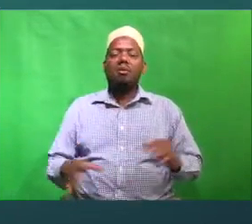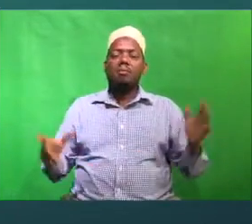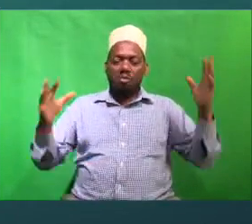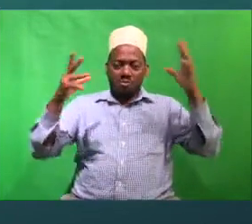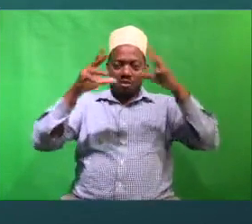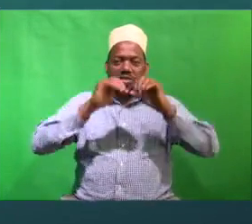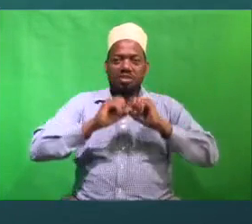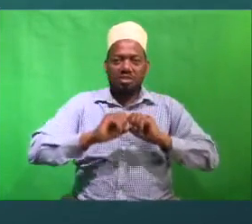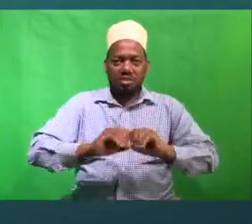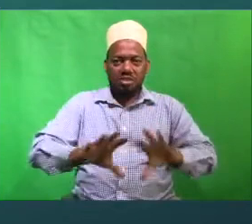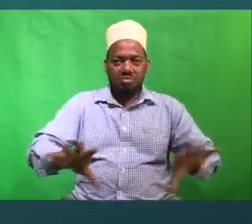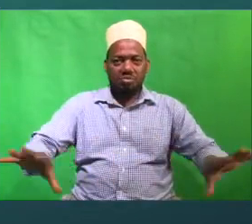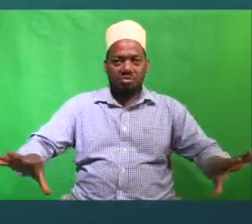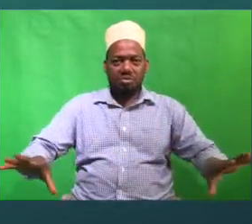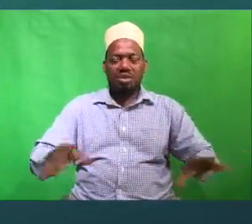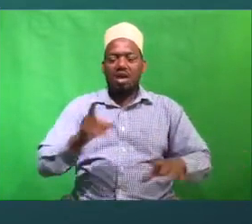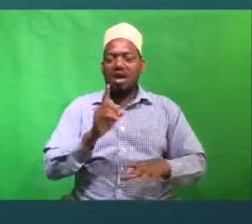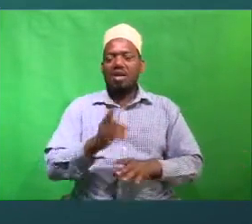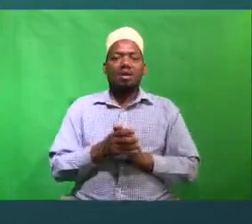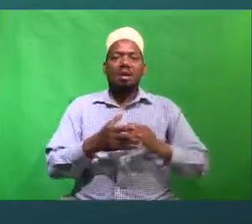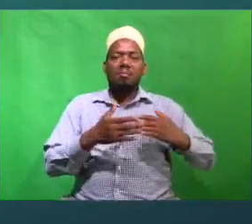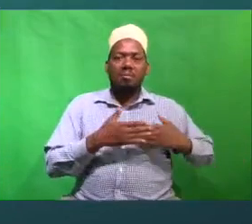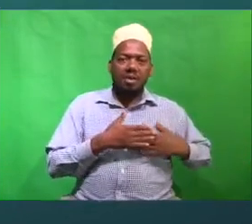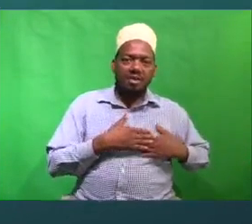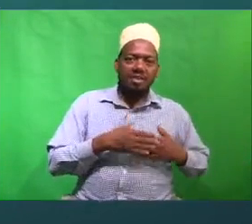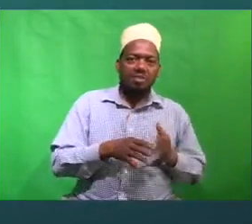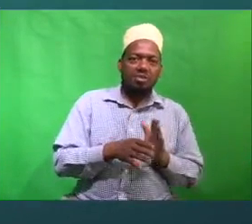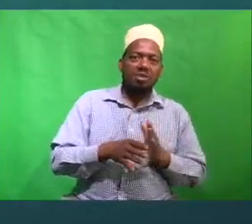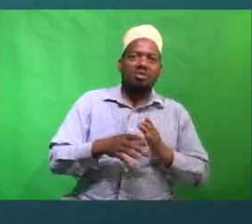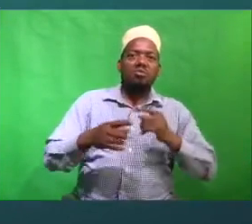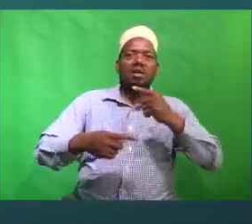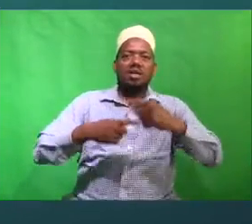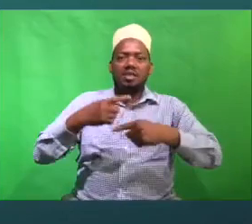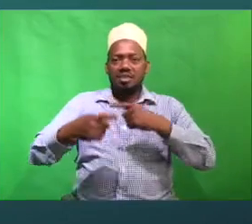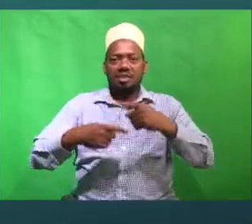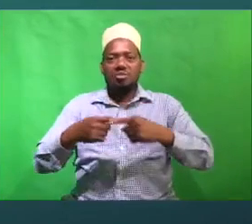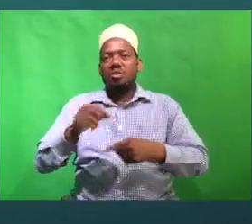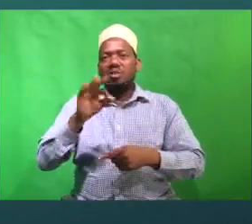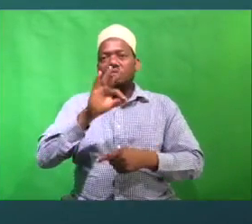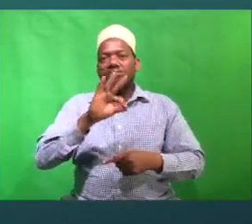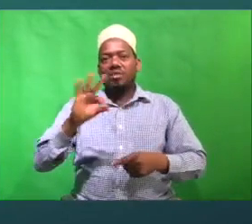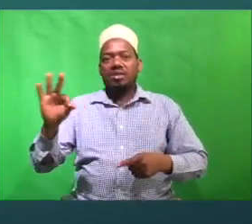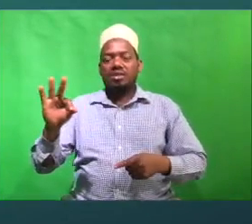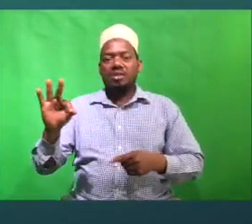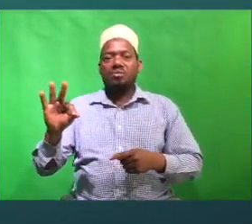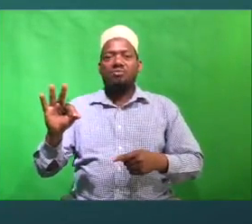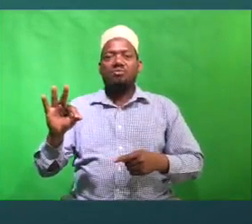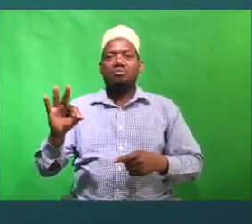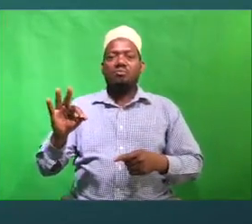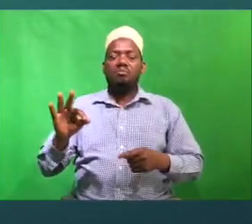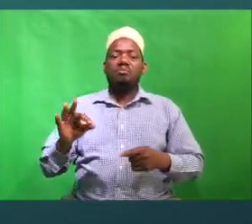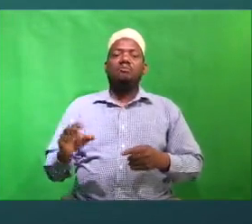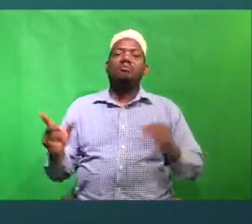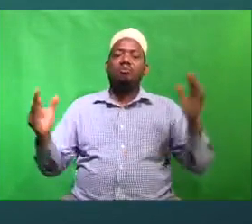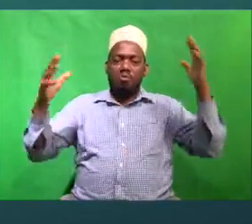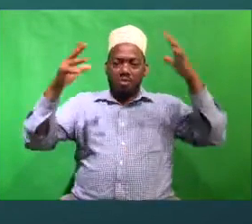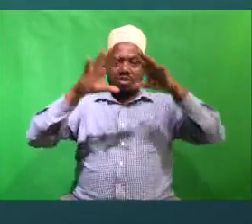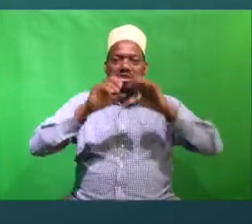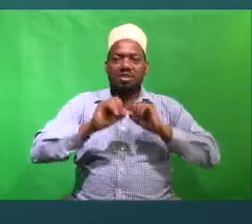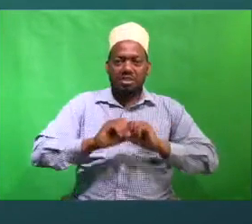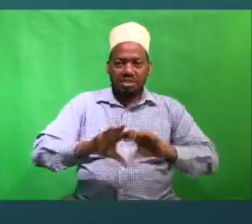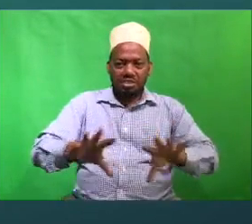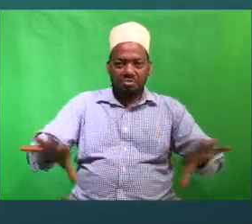distribution. Okay, my dear student, we continue with a factor which influences the population to